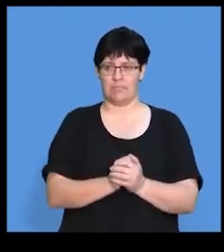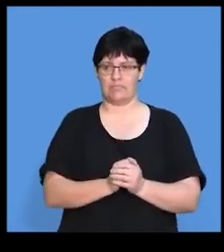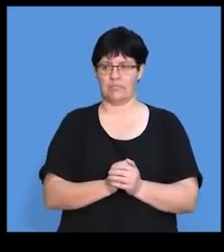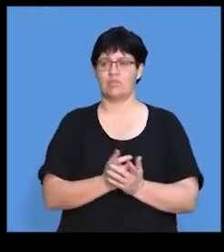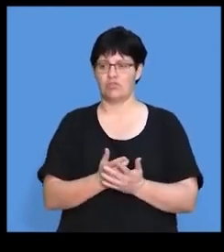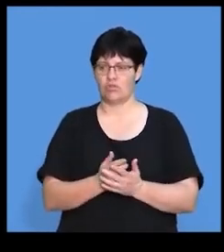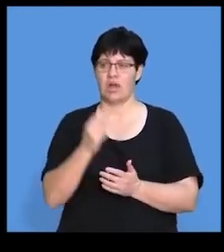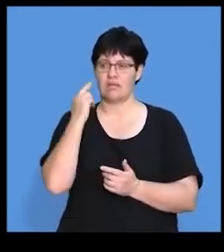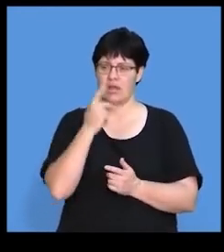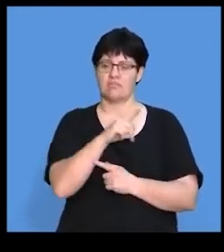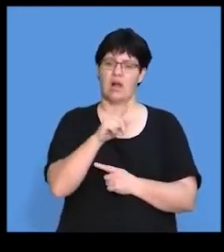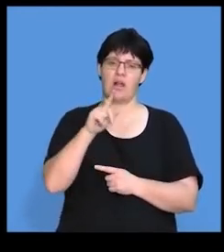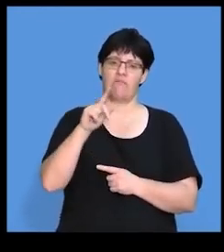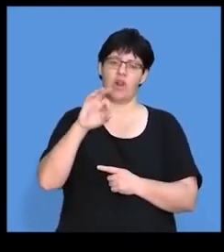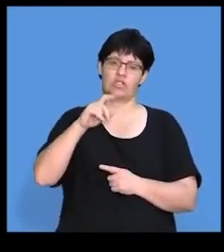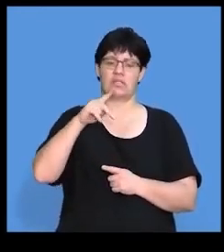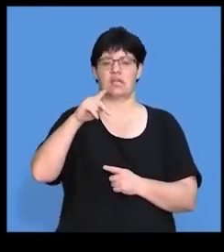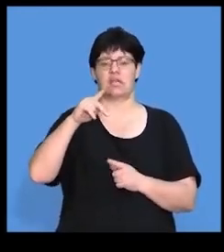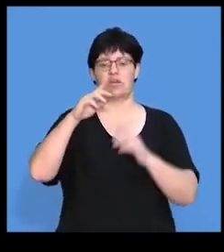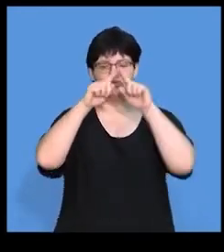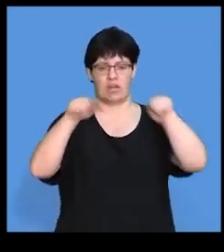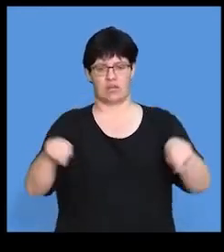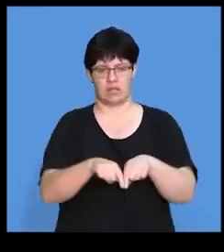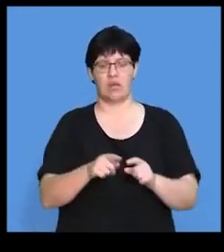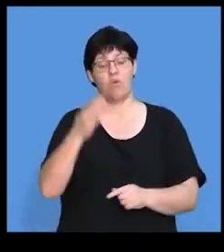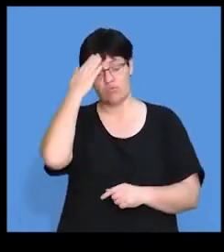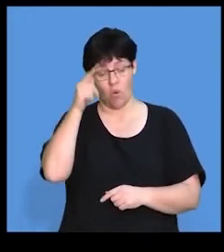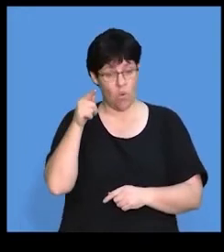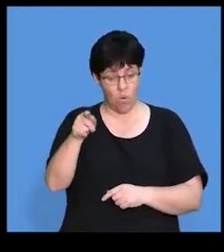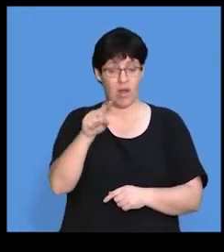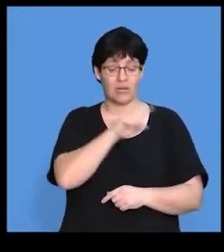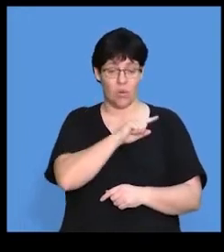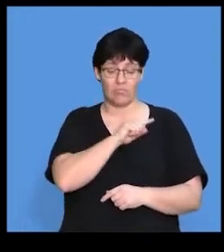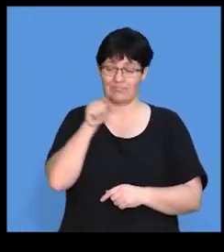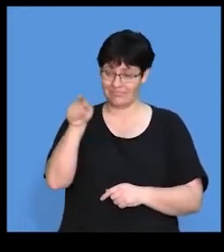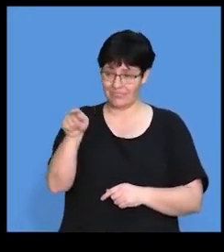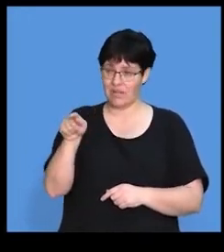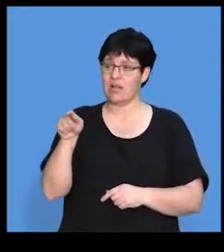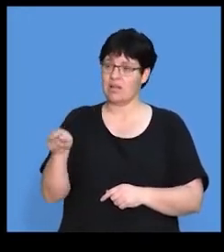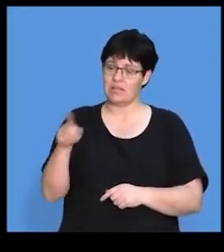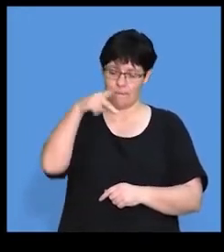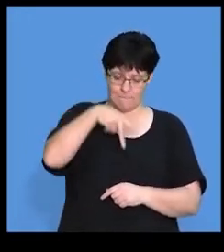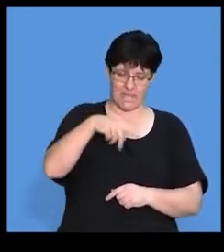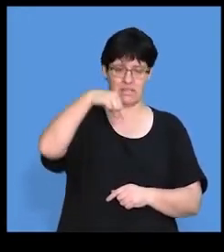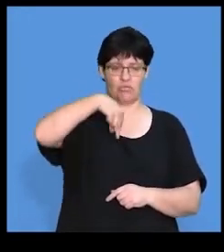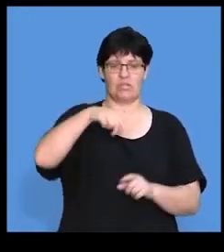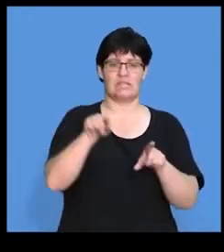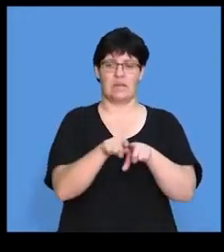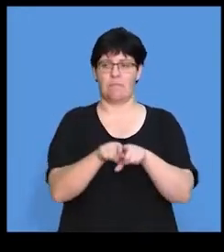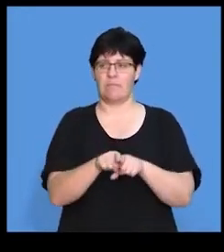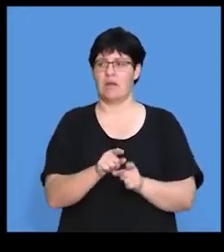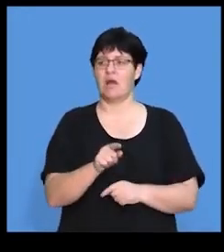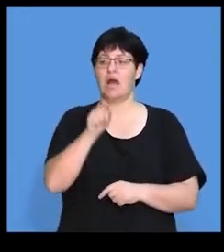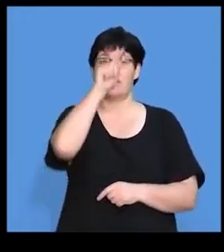So effectively, we're working in an isosceles triangle. Because it's isosceles, we know that this angle is also equal to P